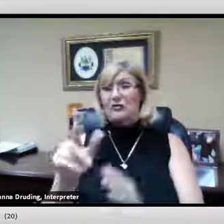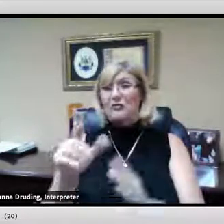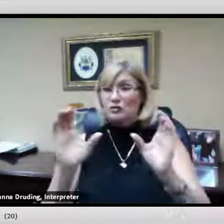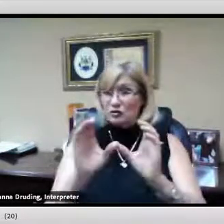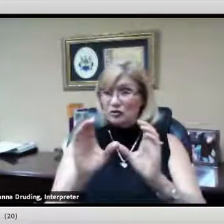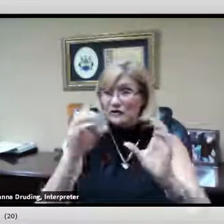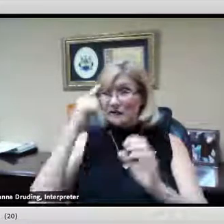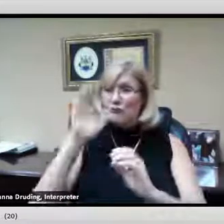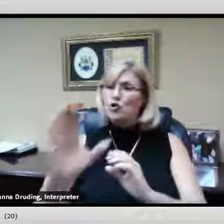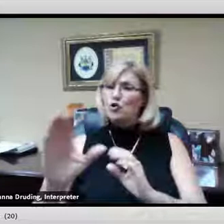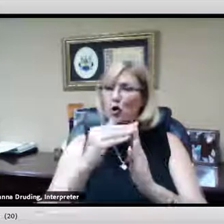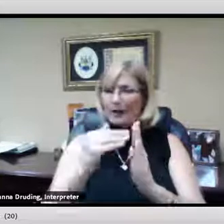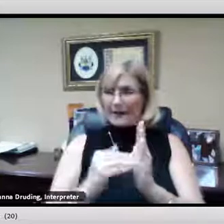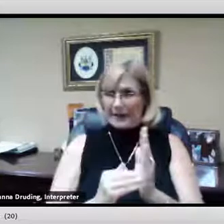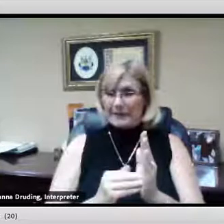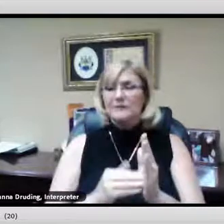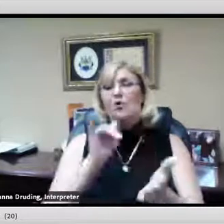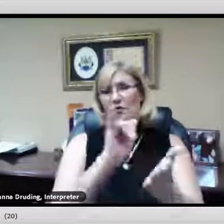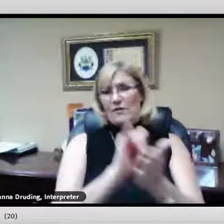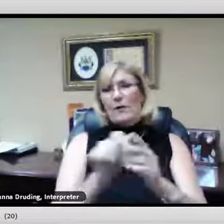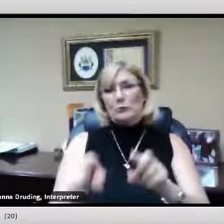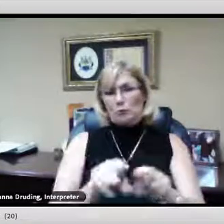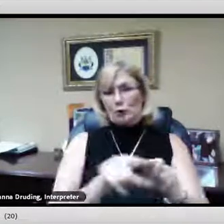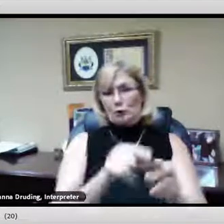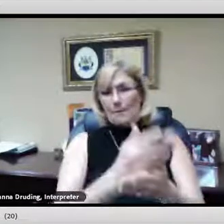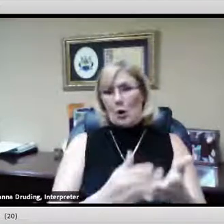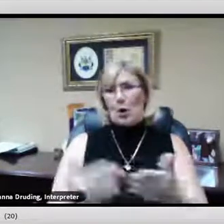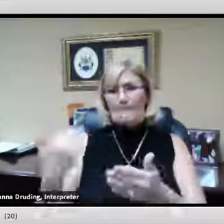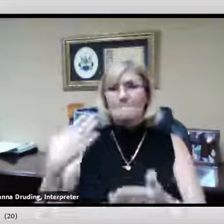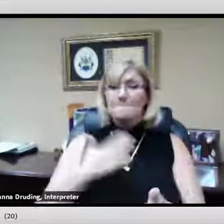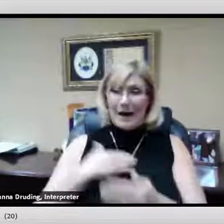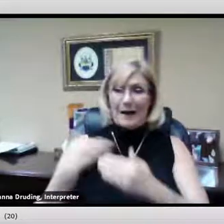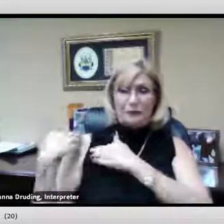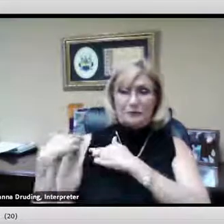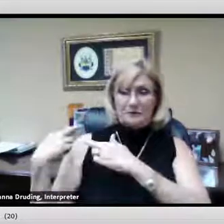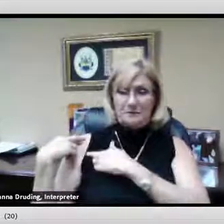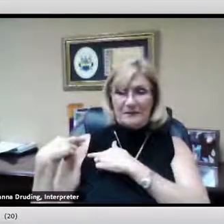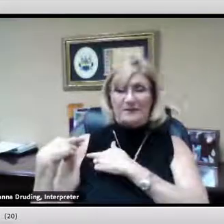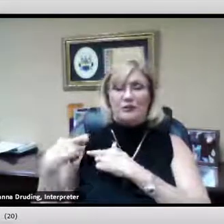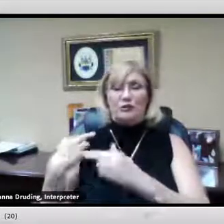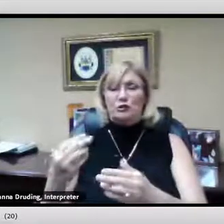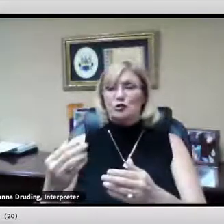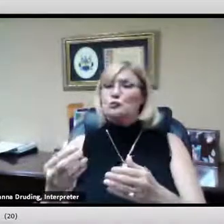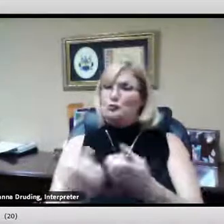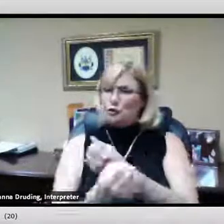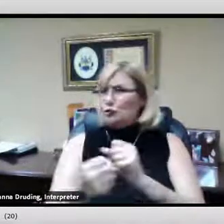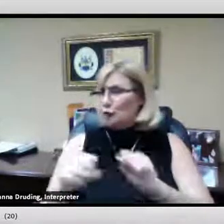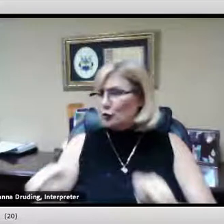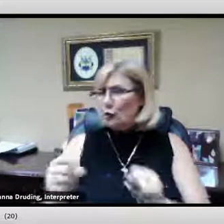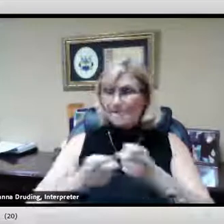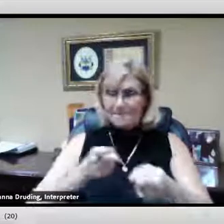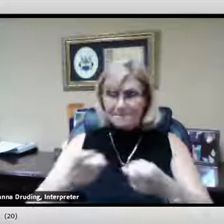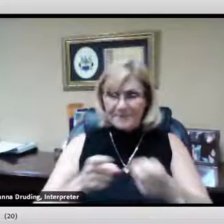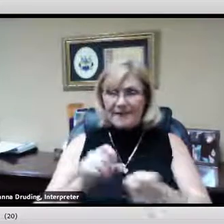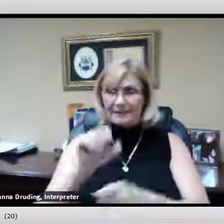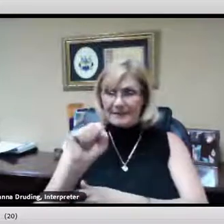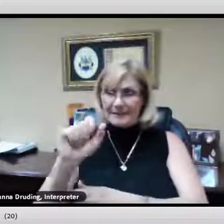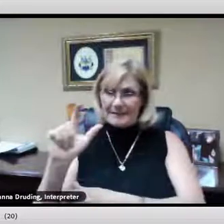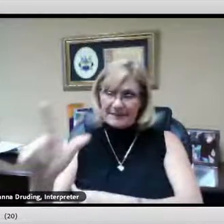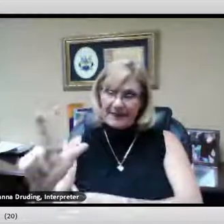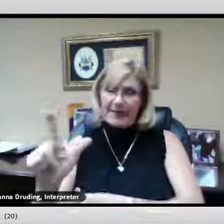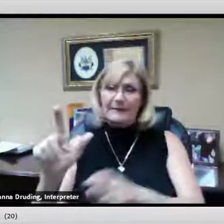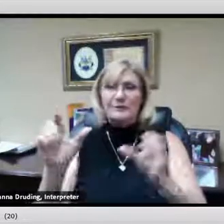And so that became part of my responsibility, is to secure and manage SSL certificates having to do with the catalog. And that has